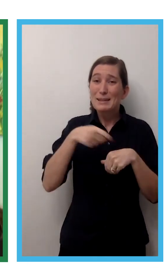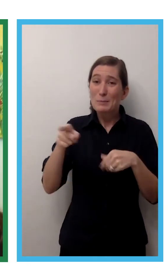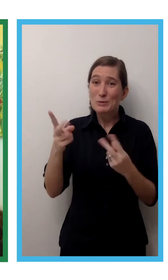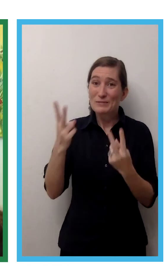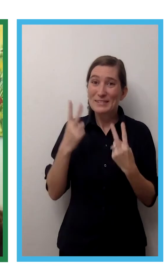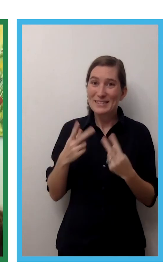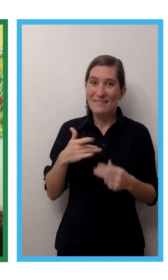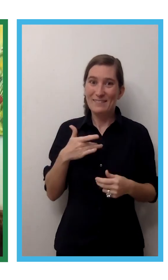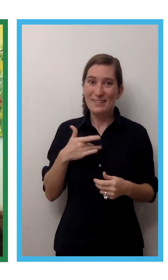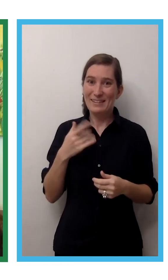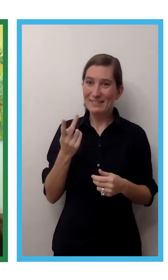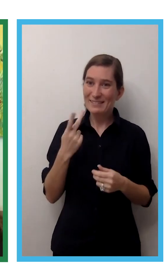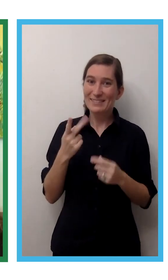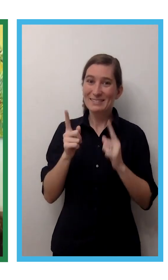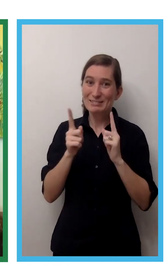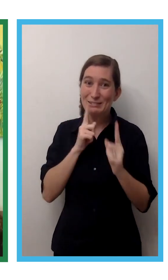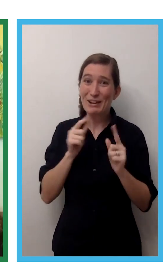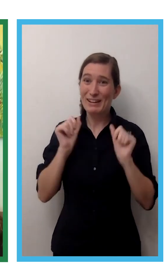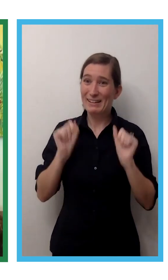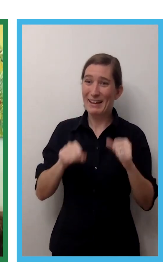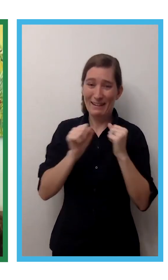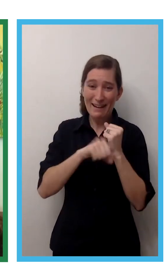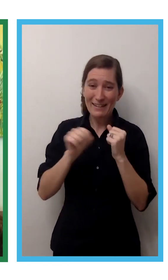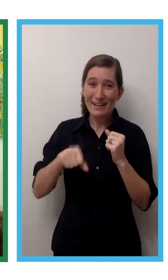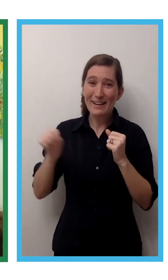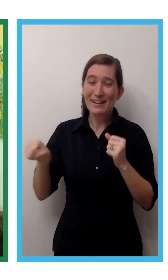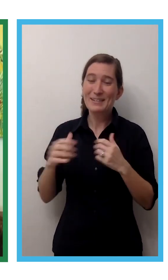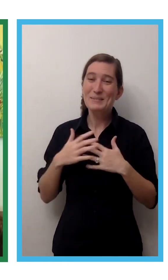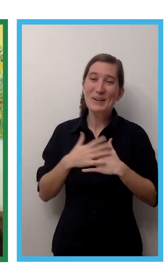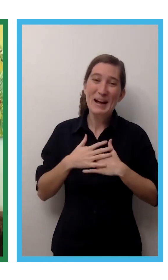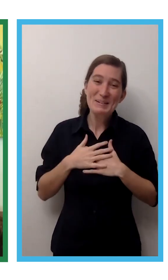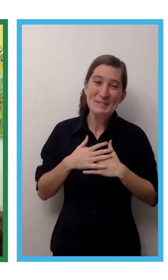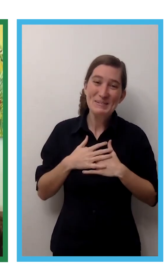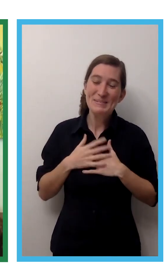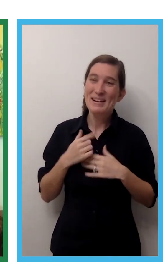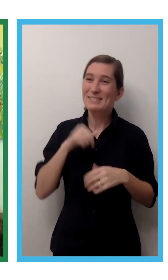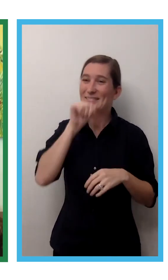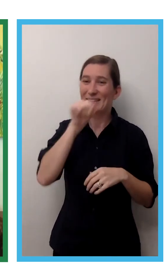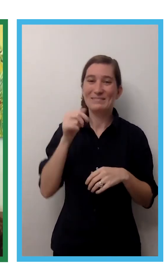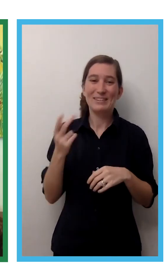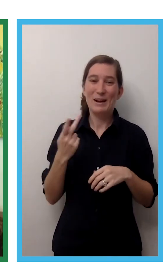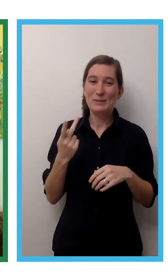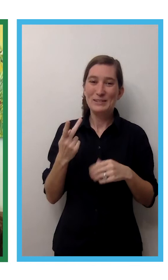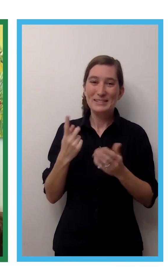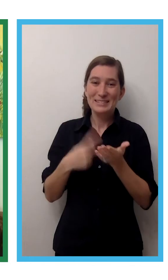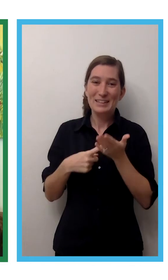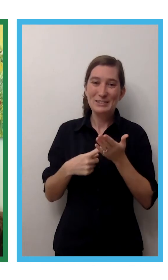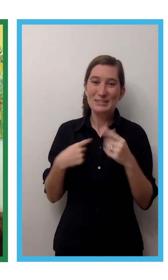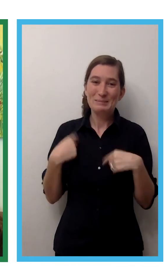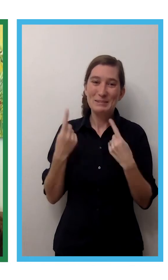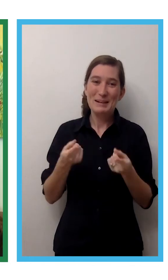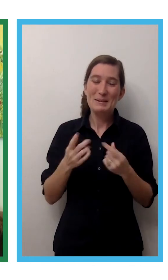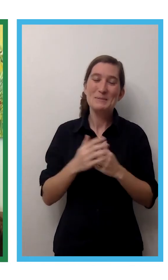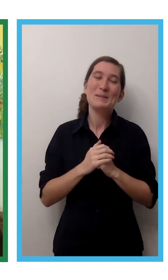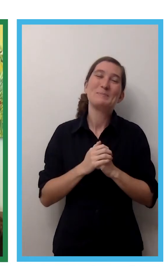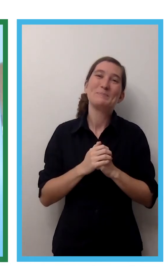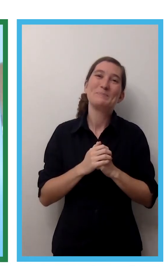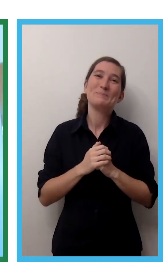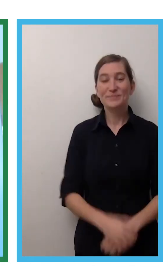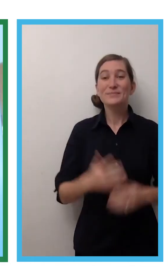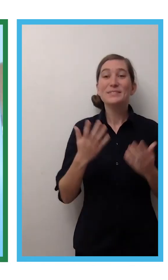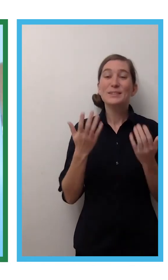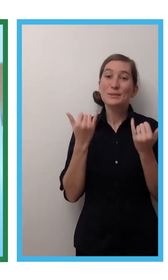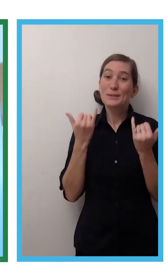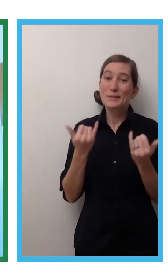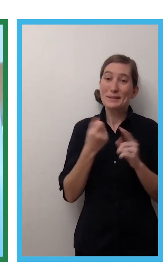want to keep us on topic, but I am loving where this is going, so I'm torn. But I did want to ask if you had research projects that